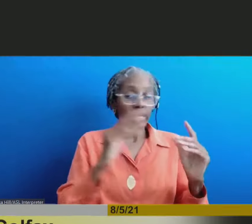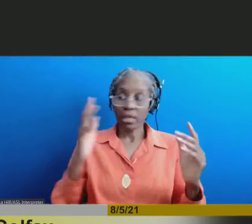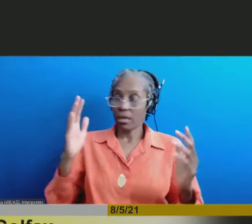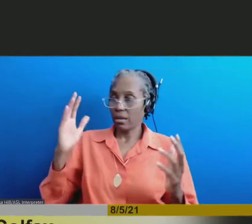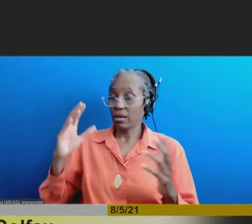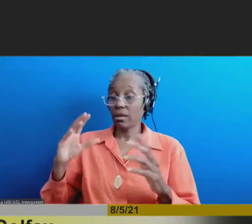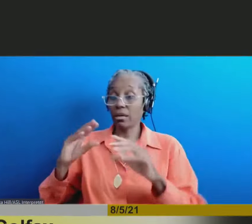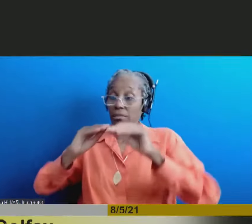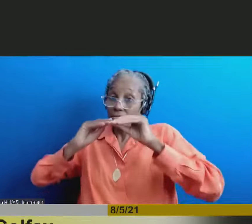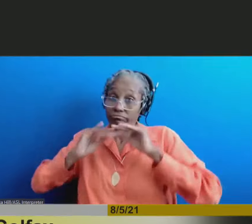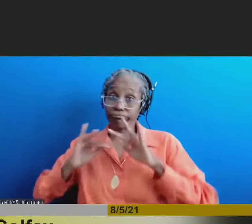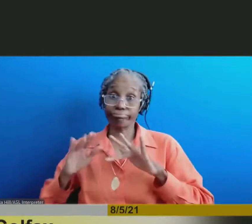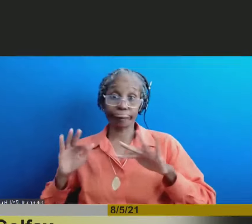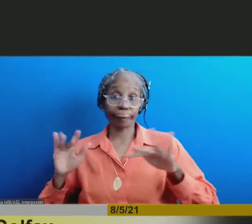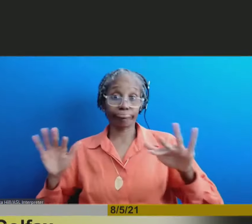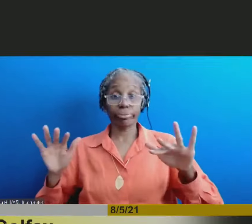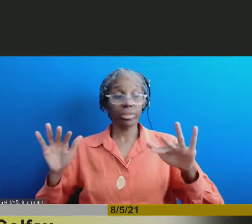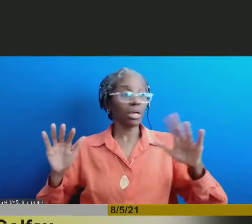and